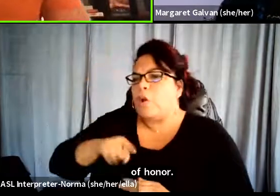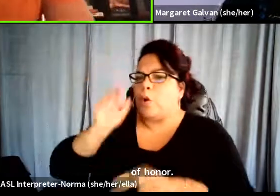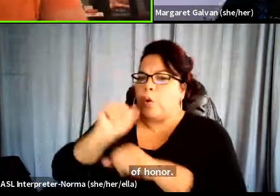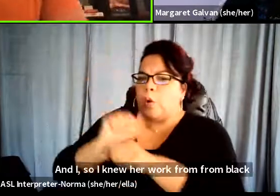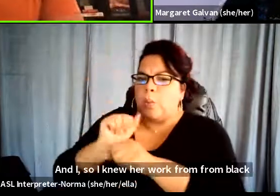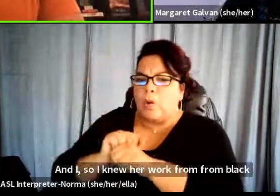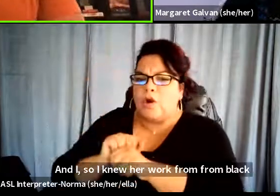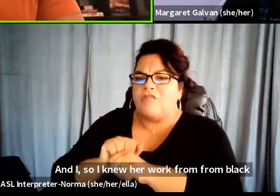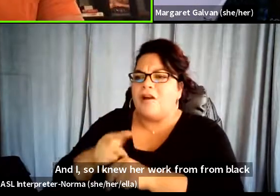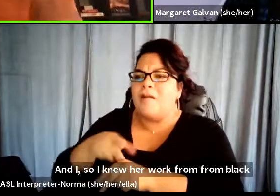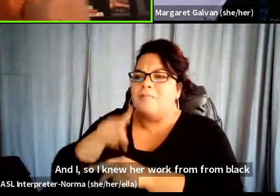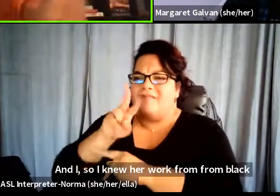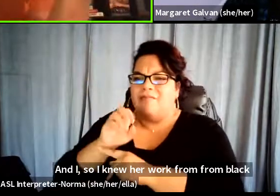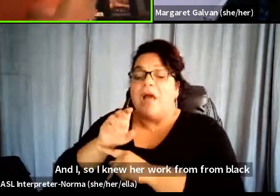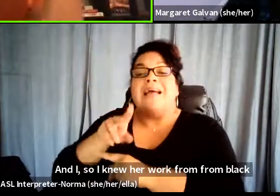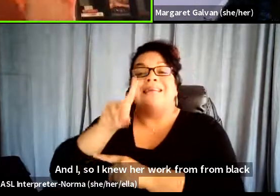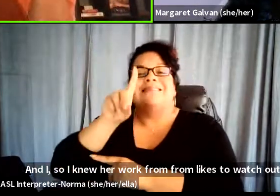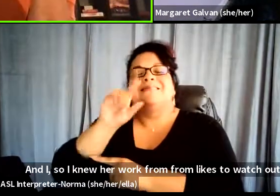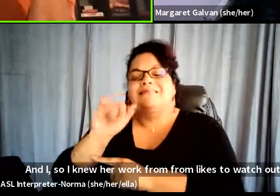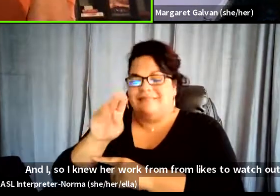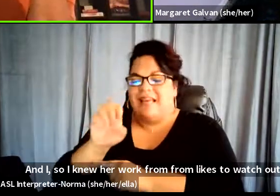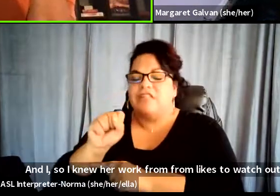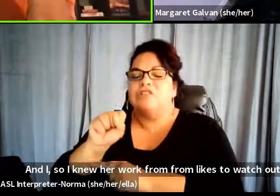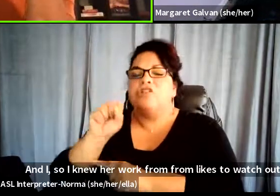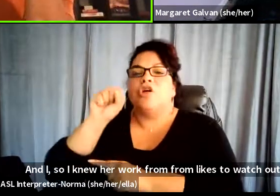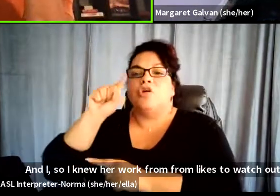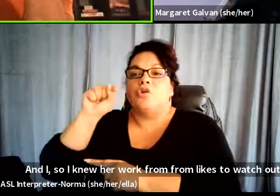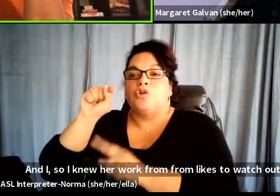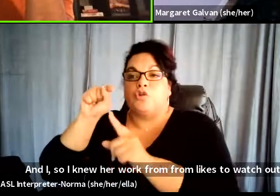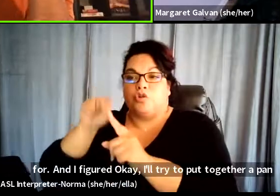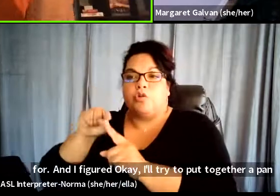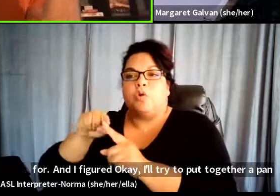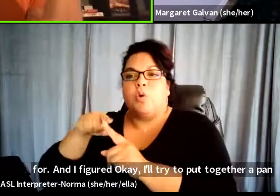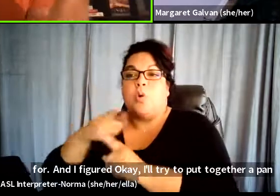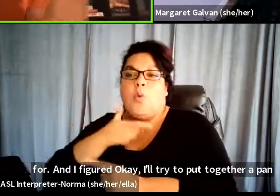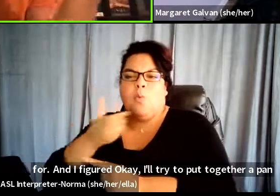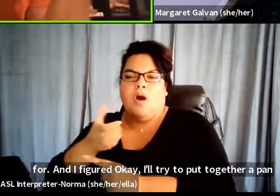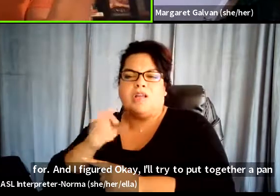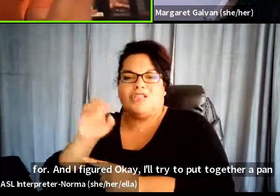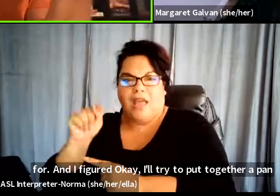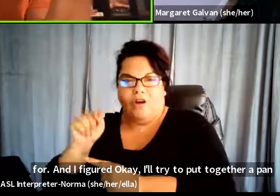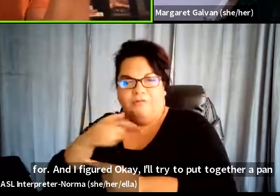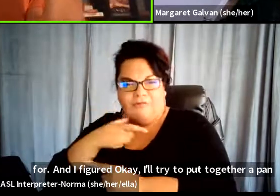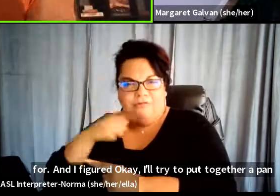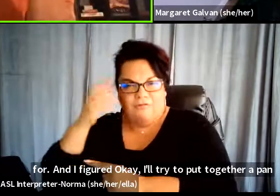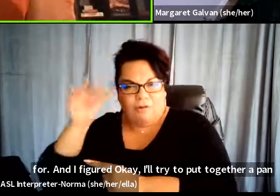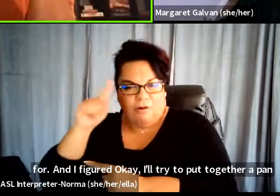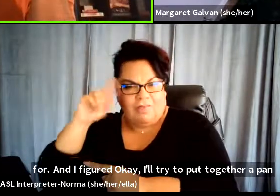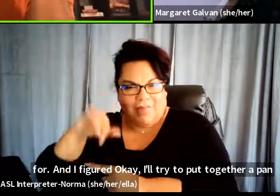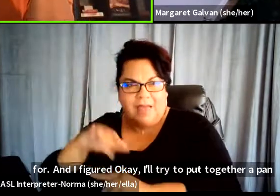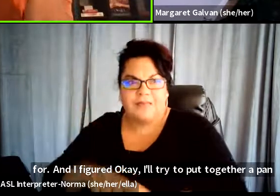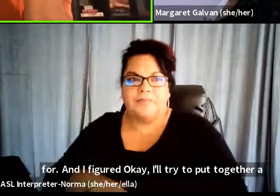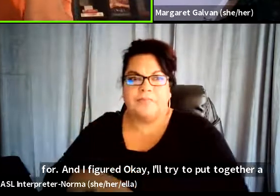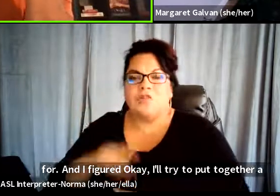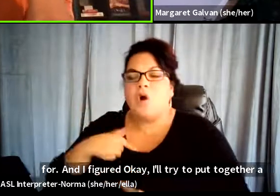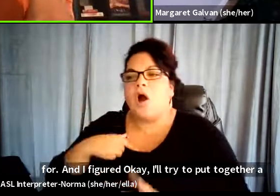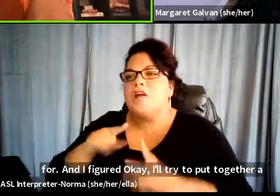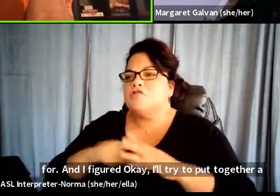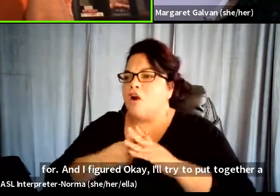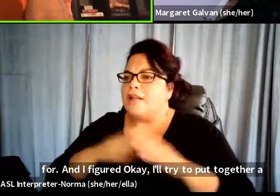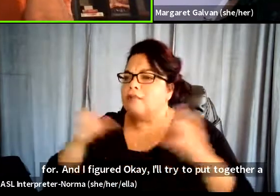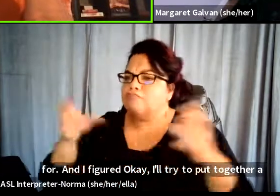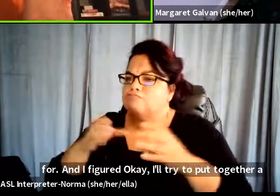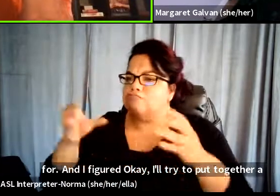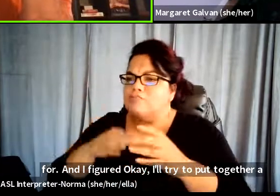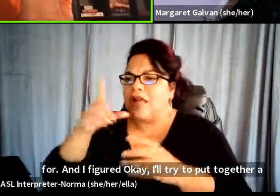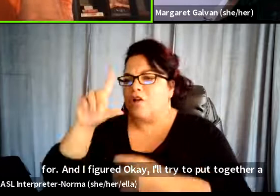Out For. And I figured, okay, I'll try to put together a panel of queer cartoonists, just sort of gathering the other LGBTQ cartoonists